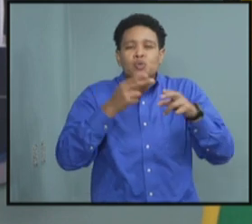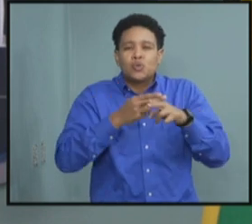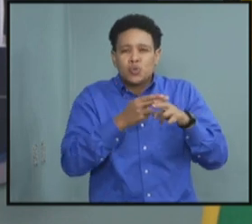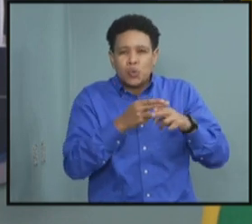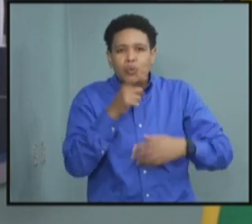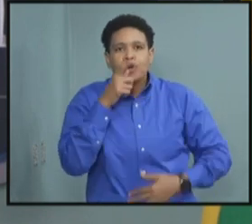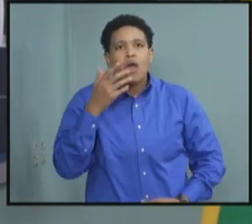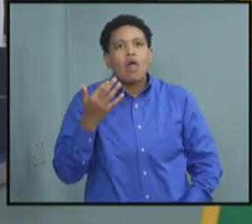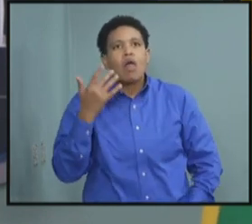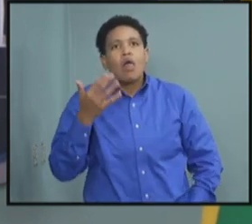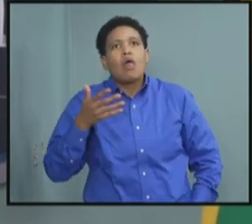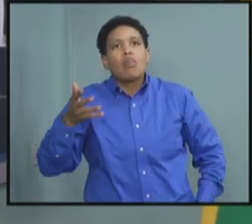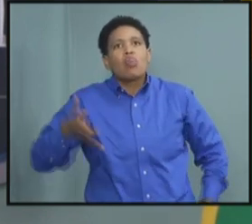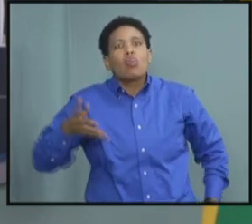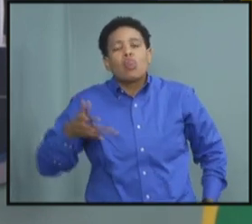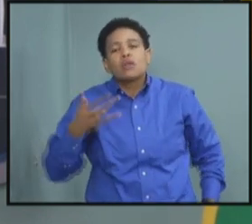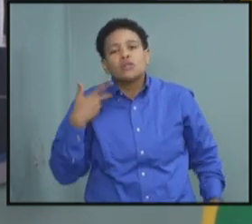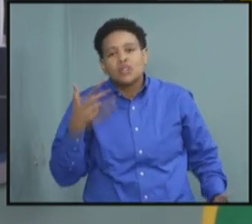short order.